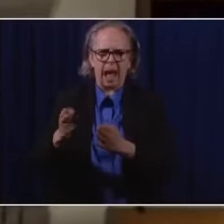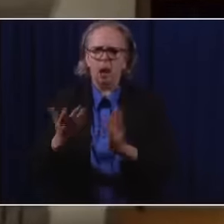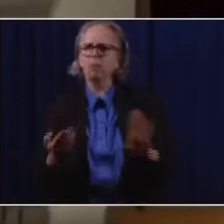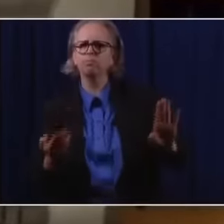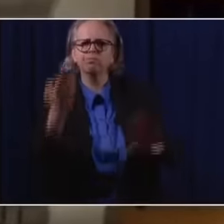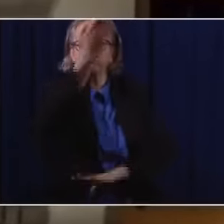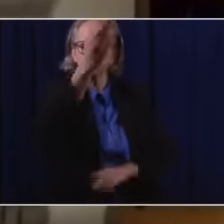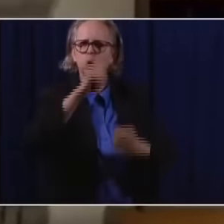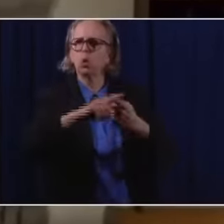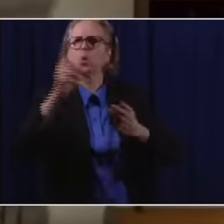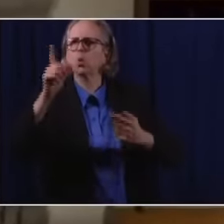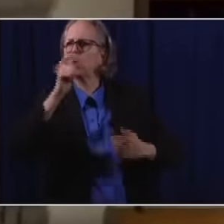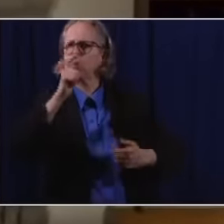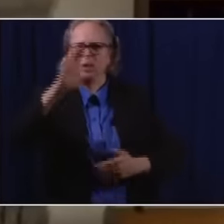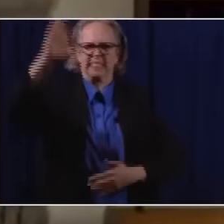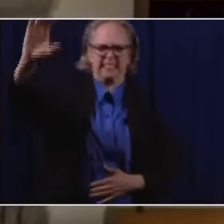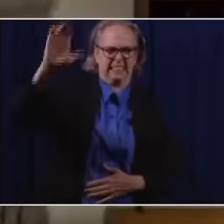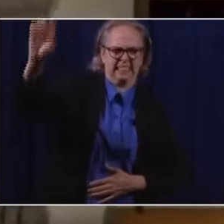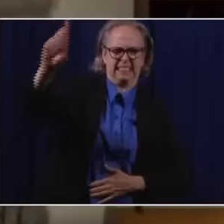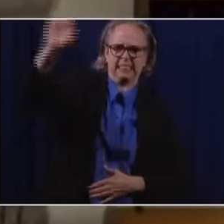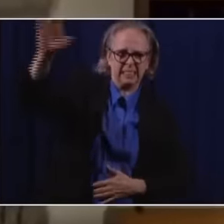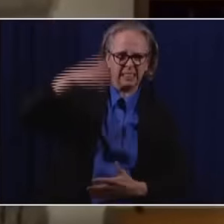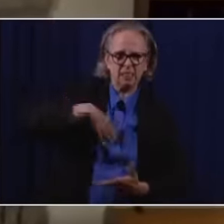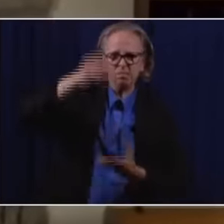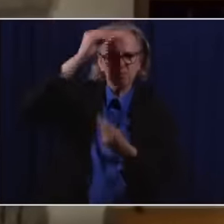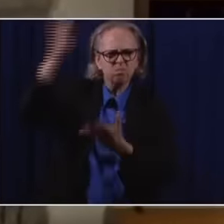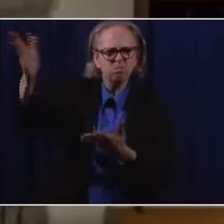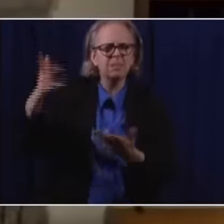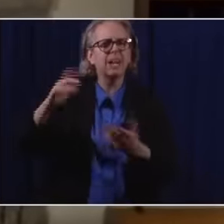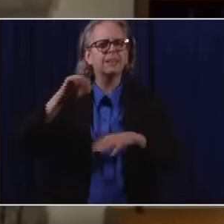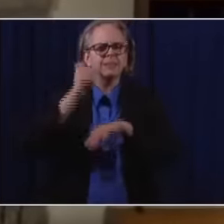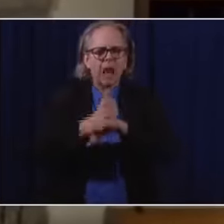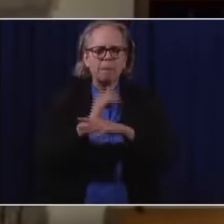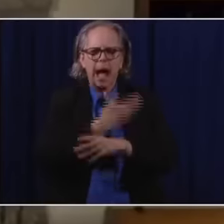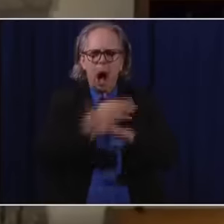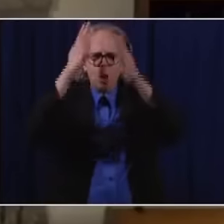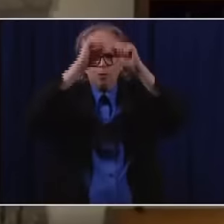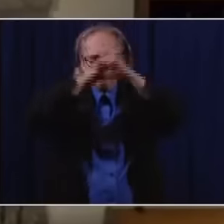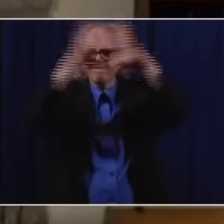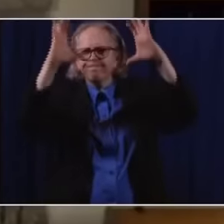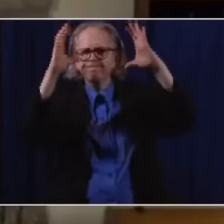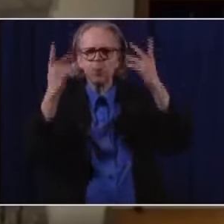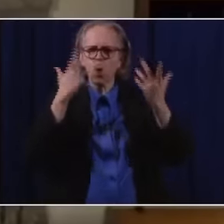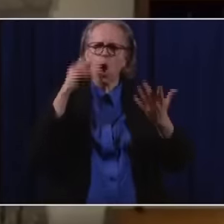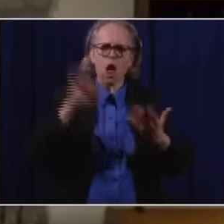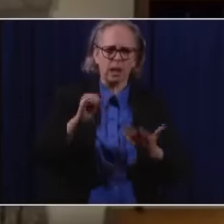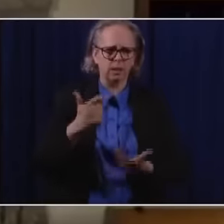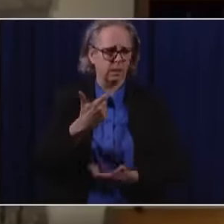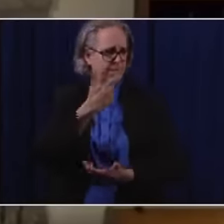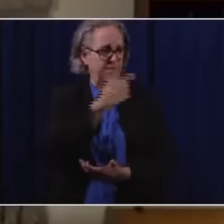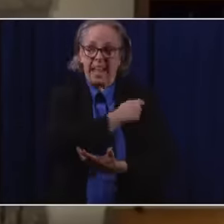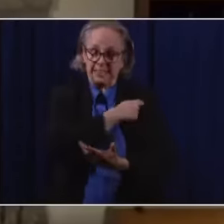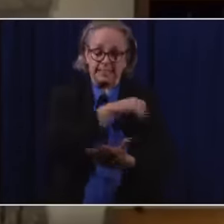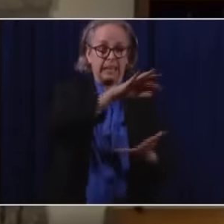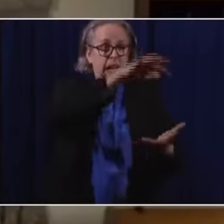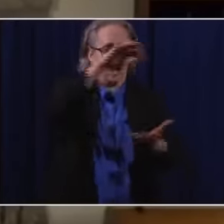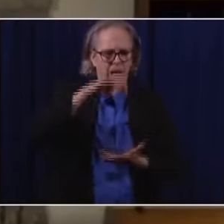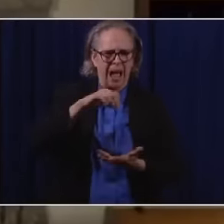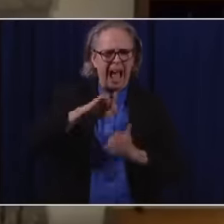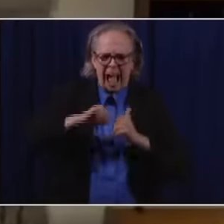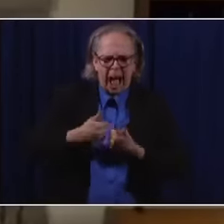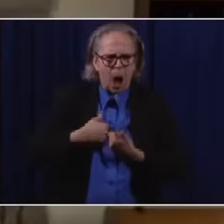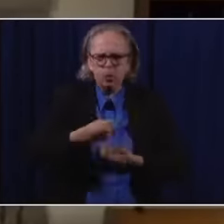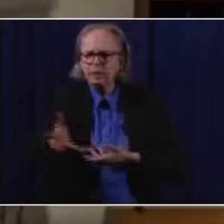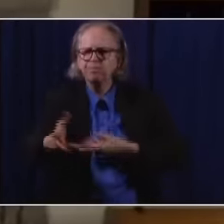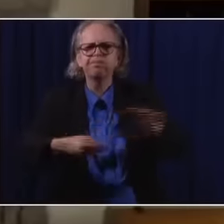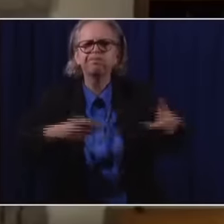is a framework of how decisions will be made when we know more about the vaccine, and will provide us a way forward as the next chapter